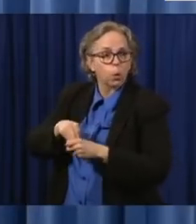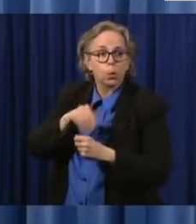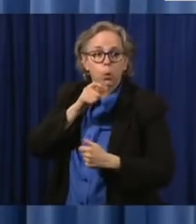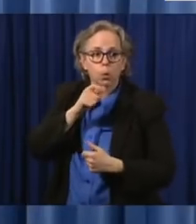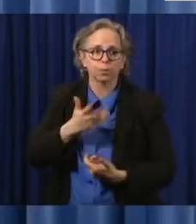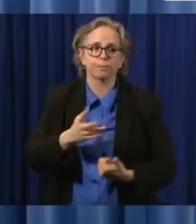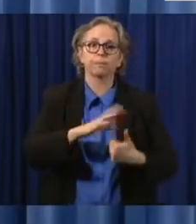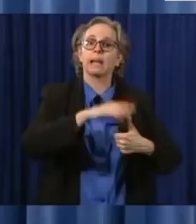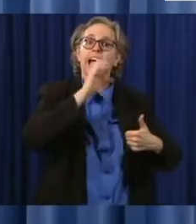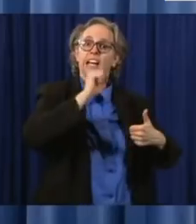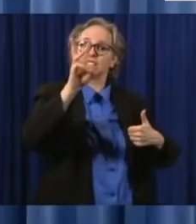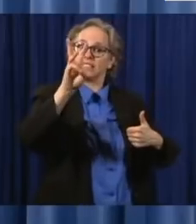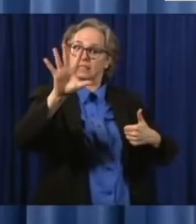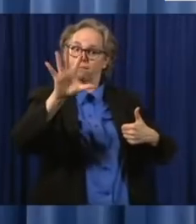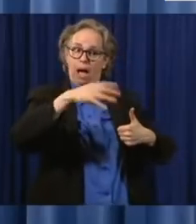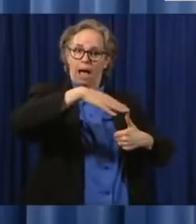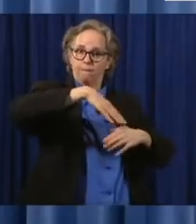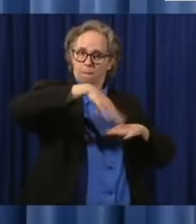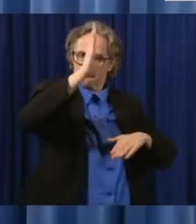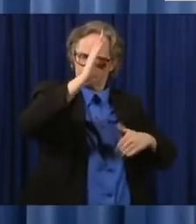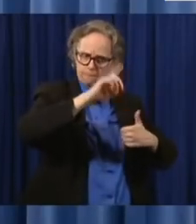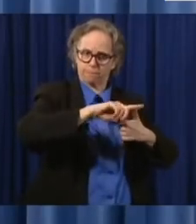years of age or older.